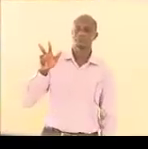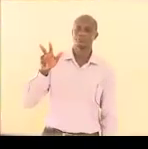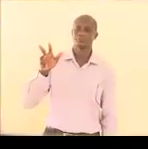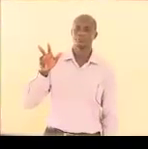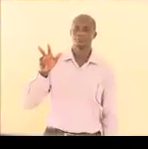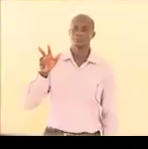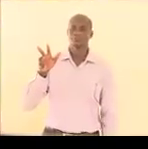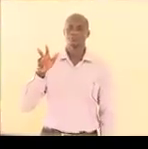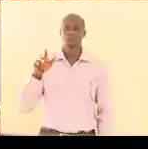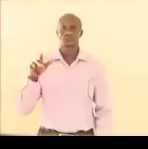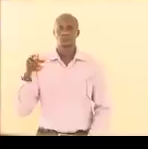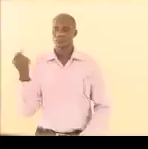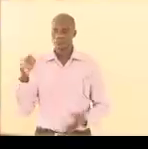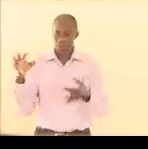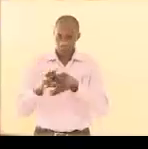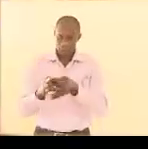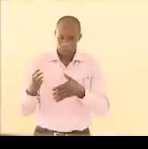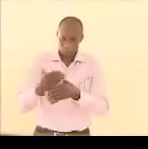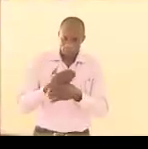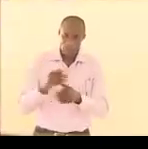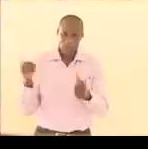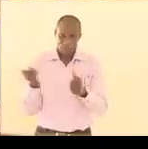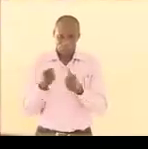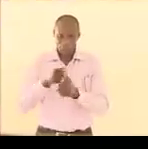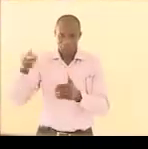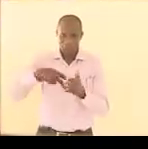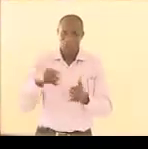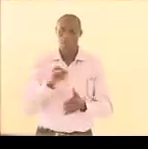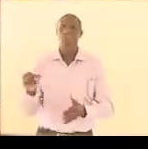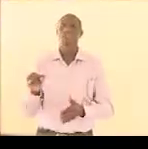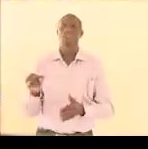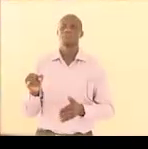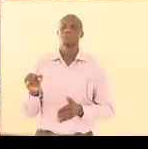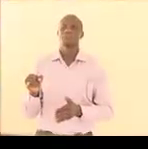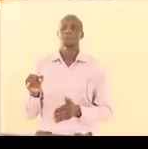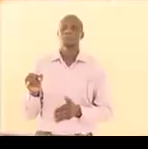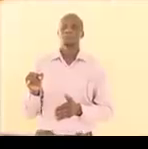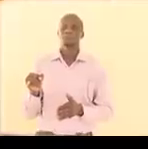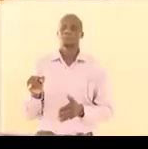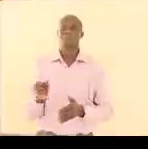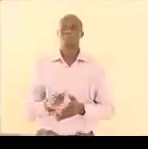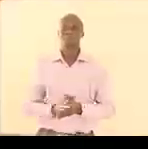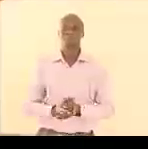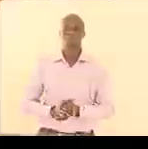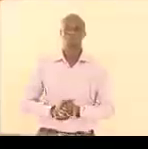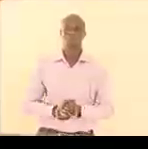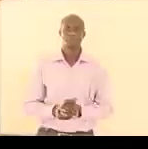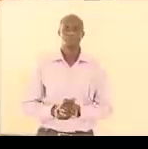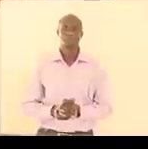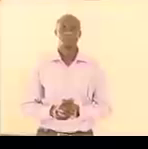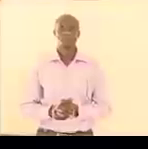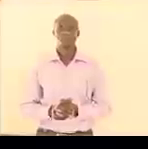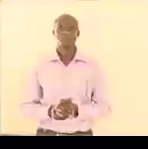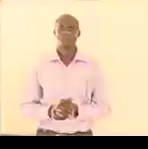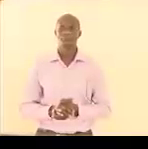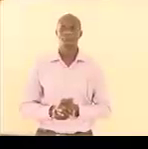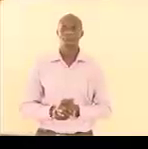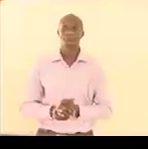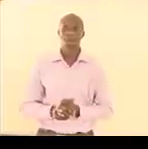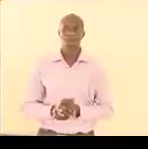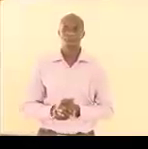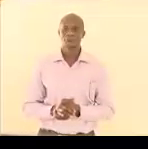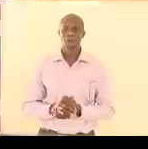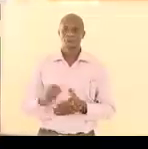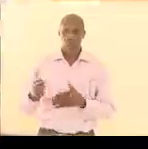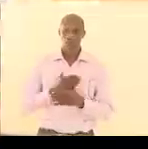Yes. The link between the first reading and the other reading. See, he is declaring his intention beforehand. Yes,